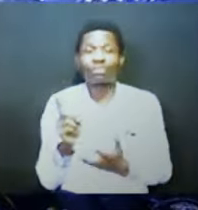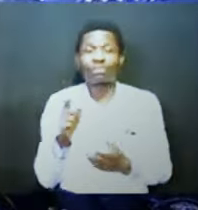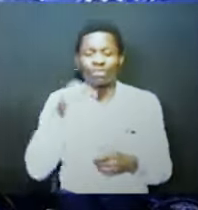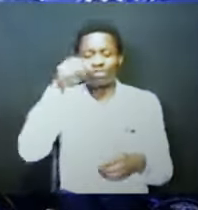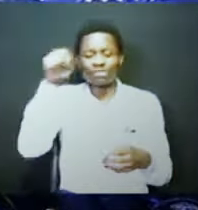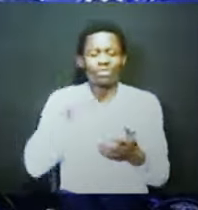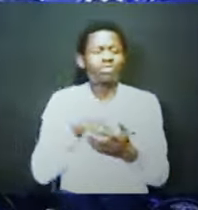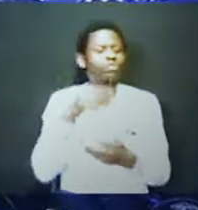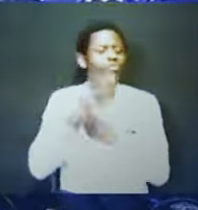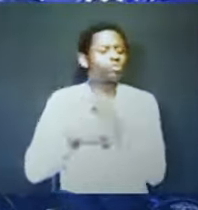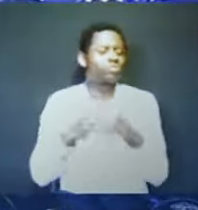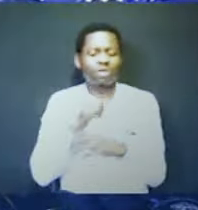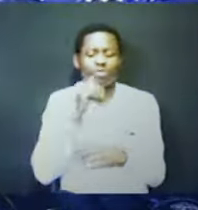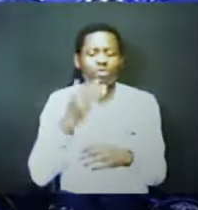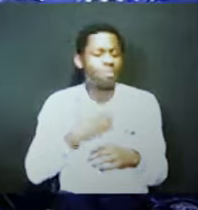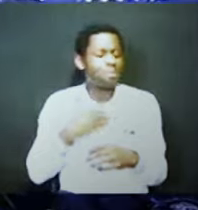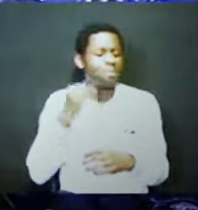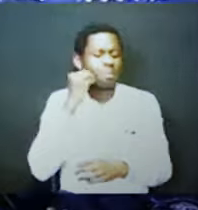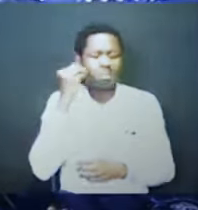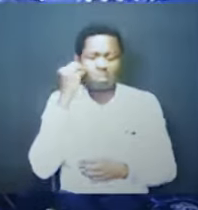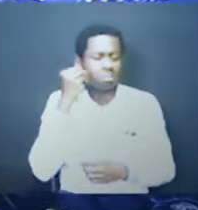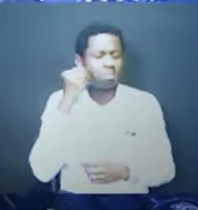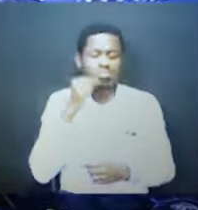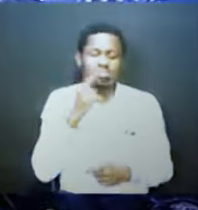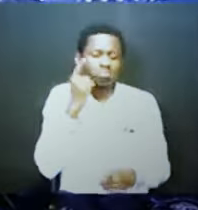anymore. This world is not my home.